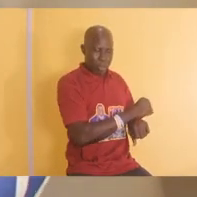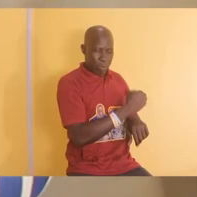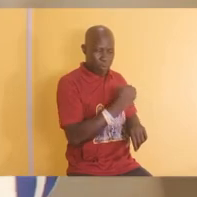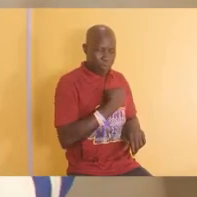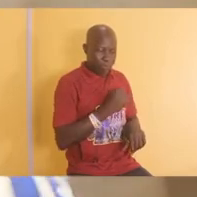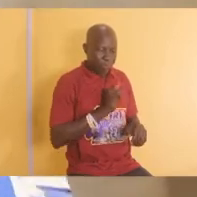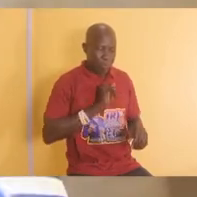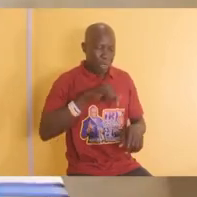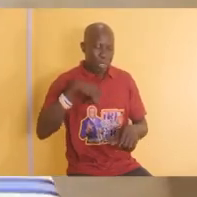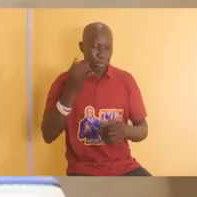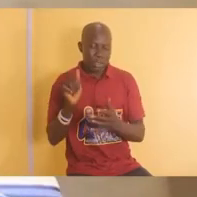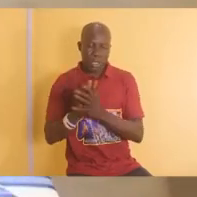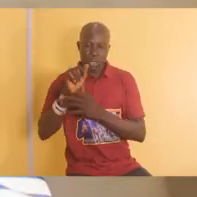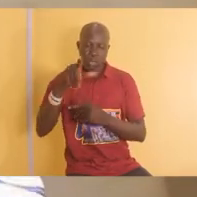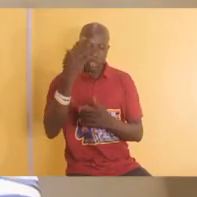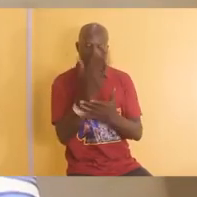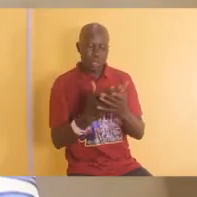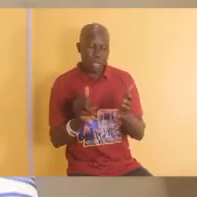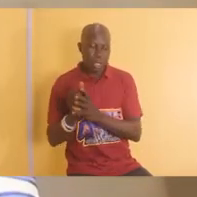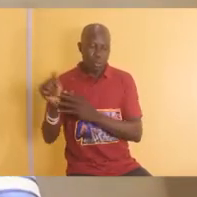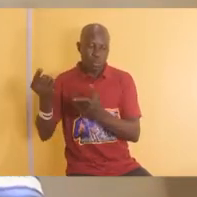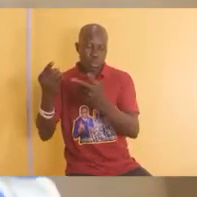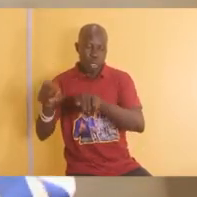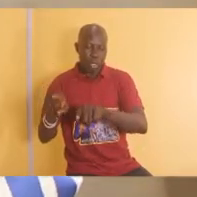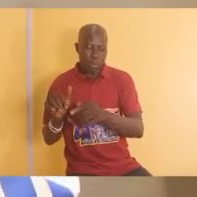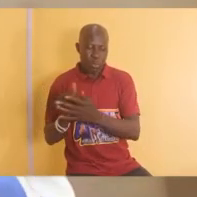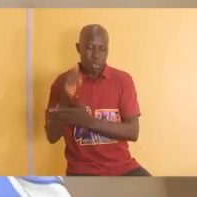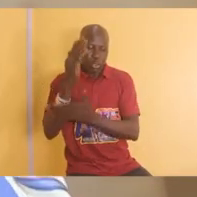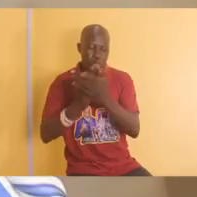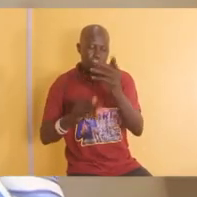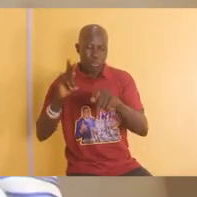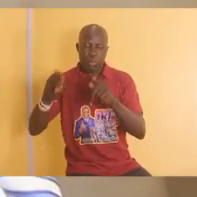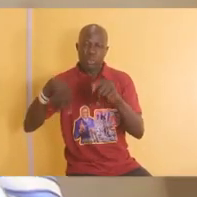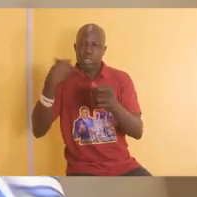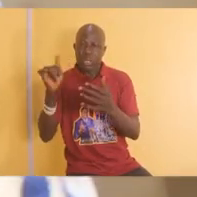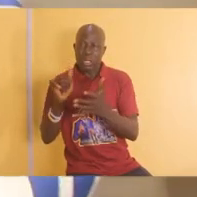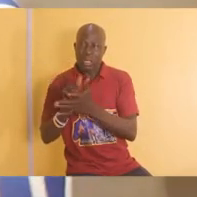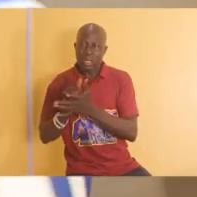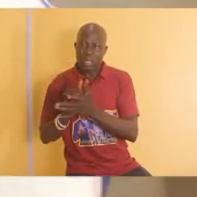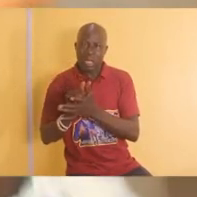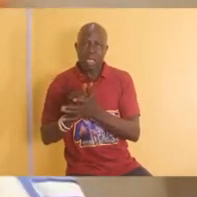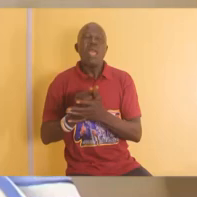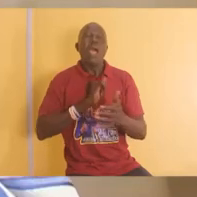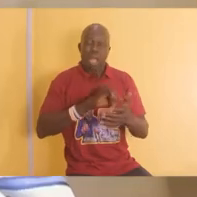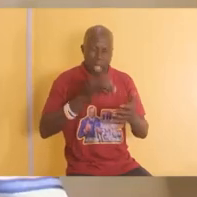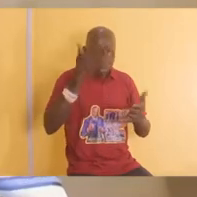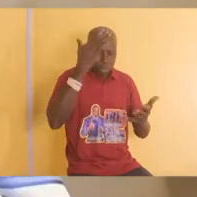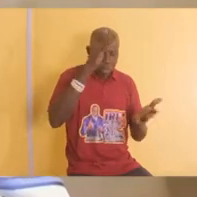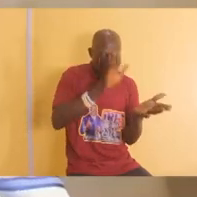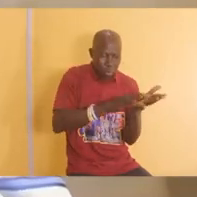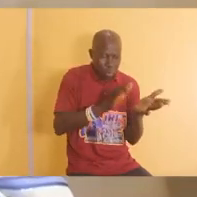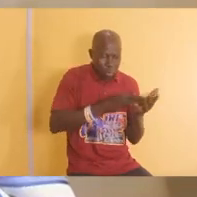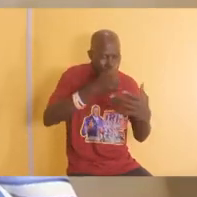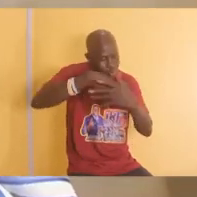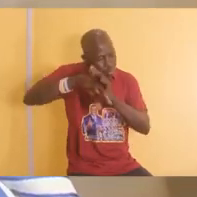people say a media or Russian law that cannot be banned. I will let you understand what happened. I want come out with. Some people will say. What is kawe posisi oro? Ah,